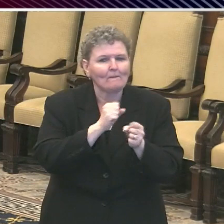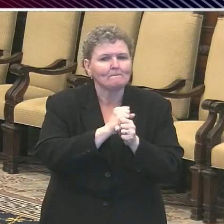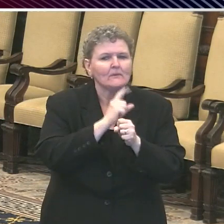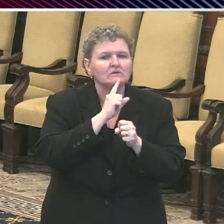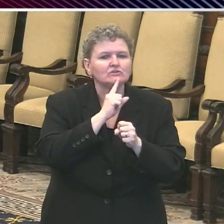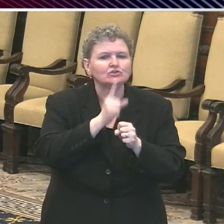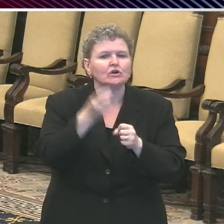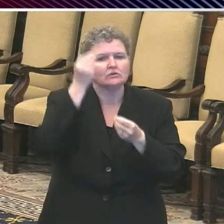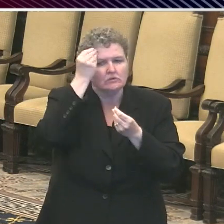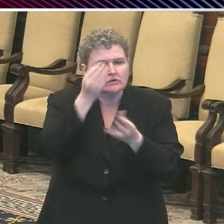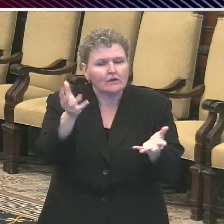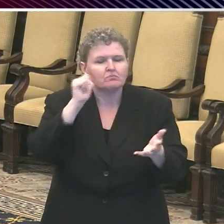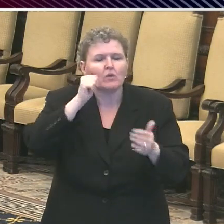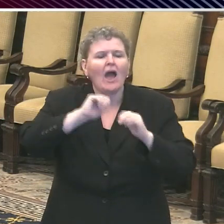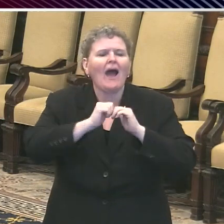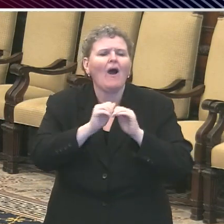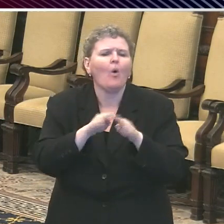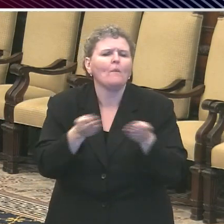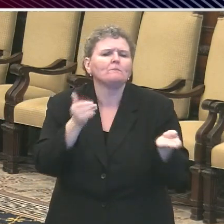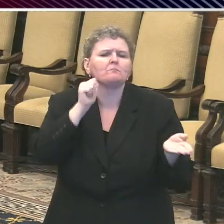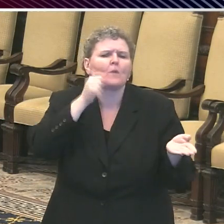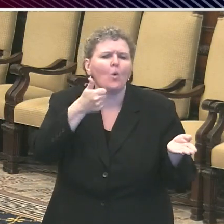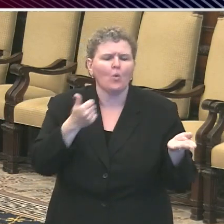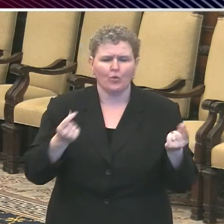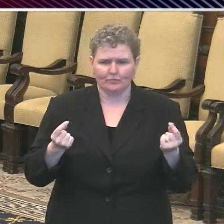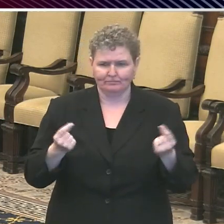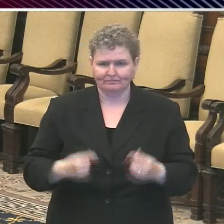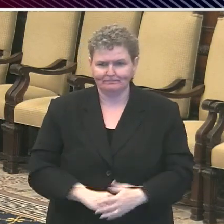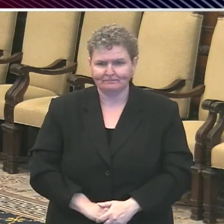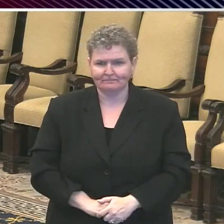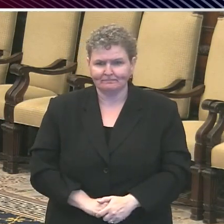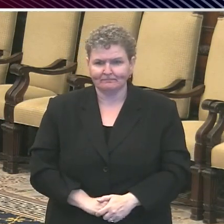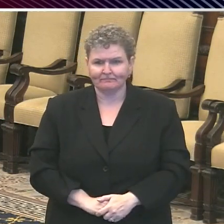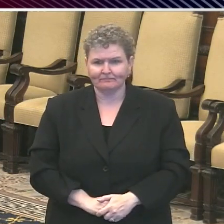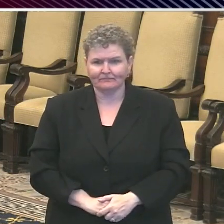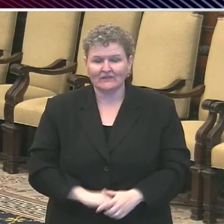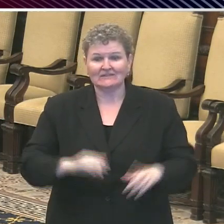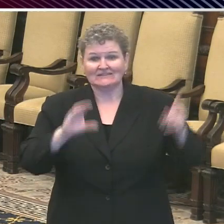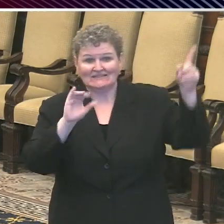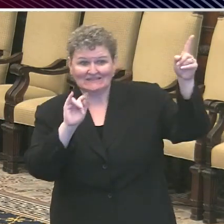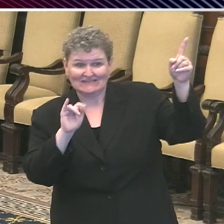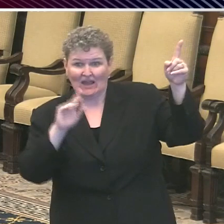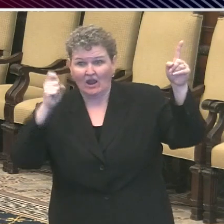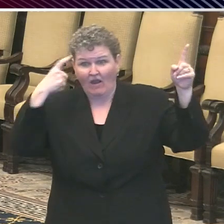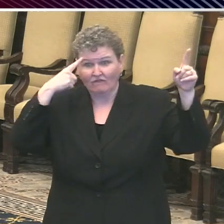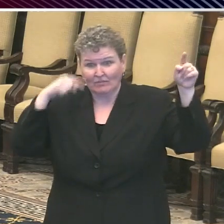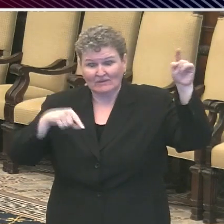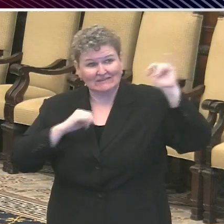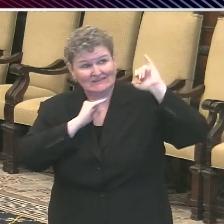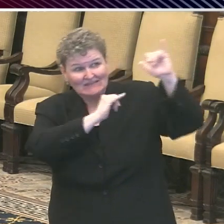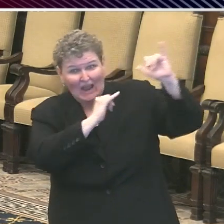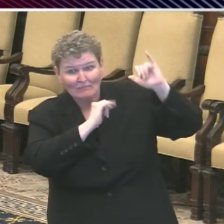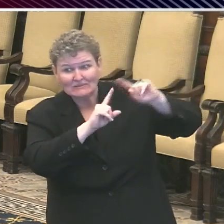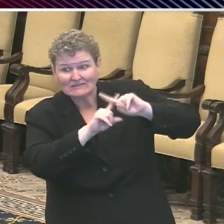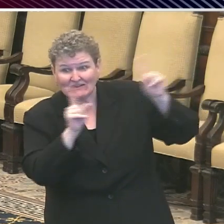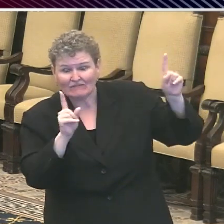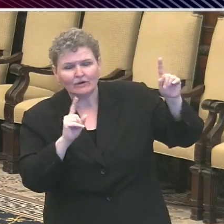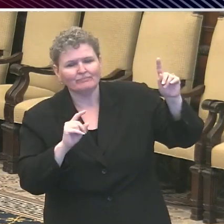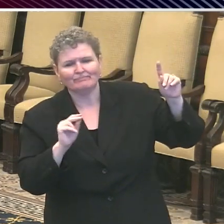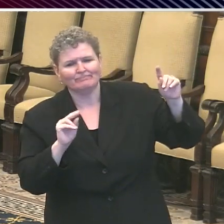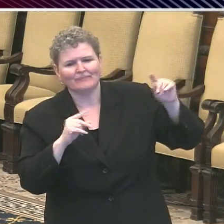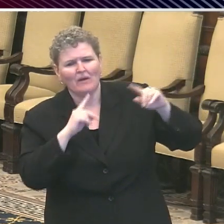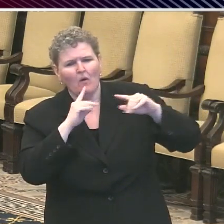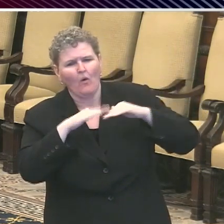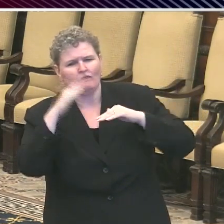Now, are you sure that the city and the governor are on the same page when we're still here, when we're still getting over 200